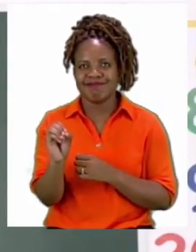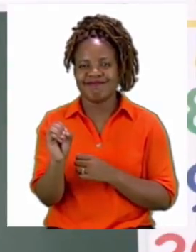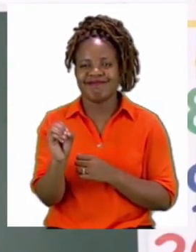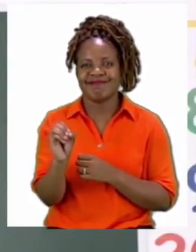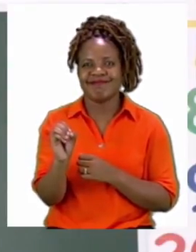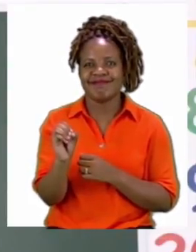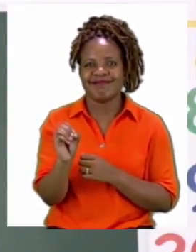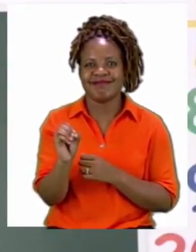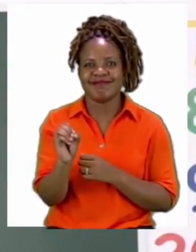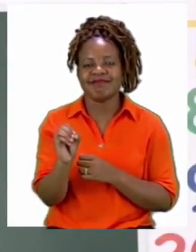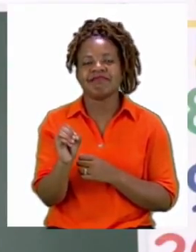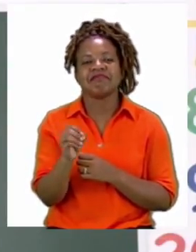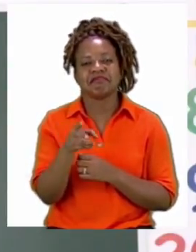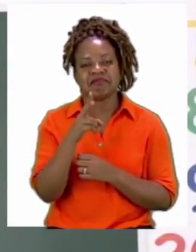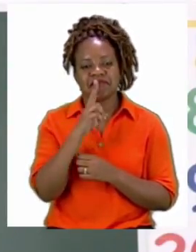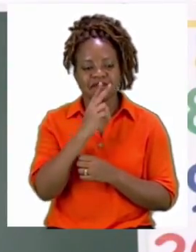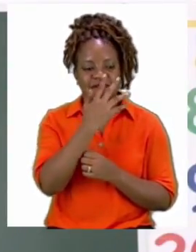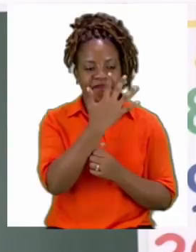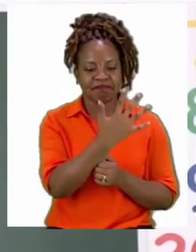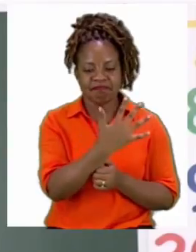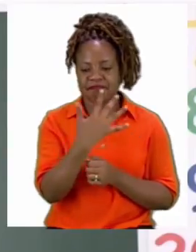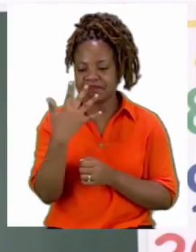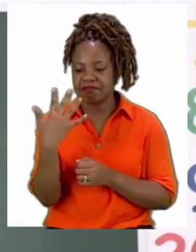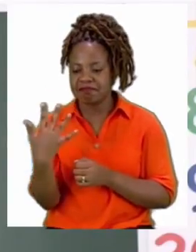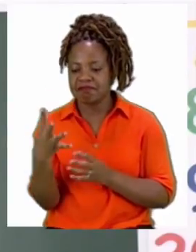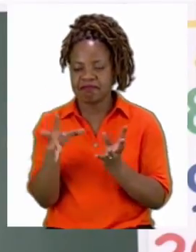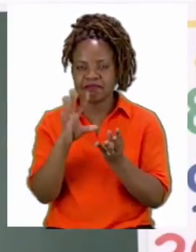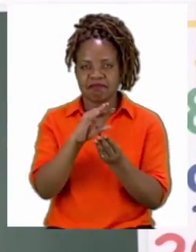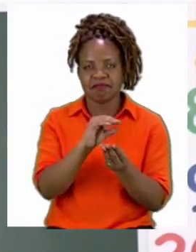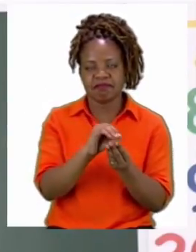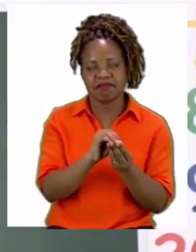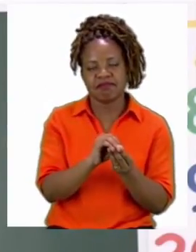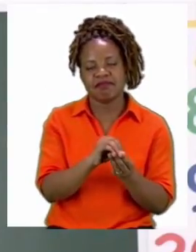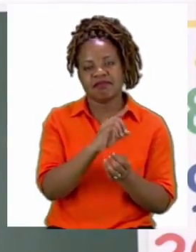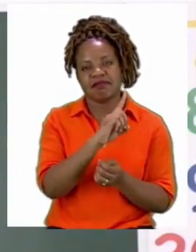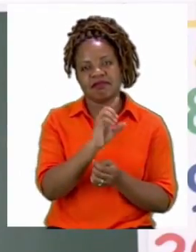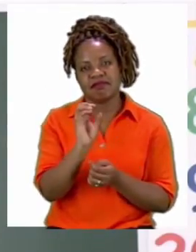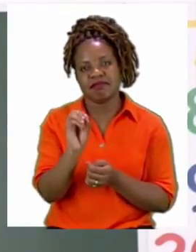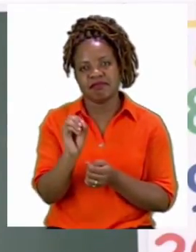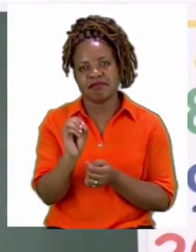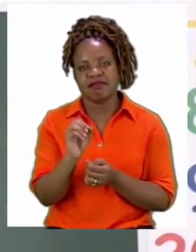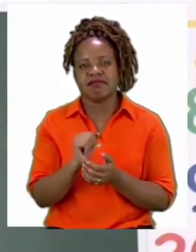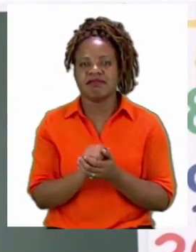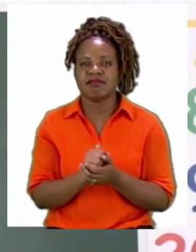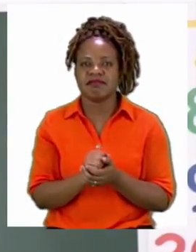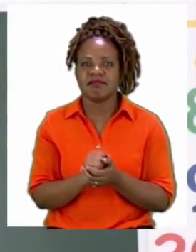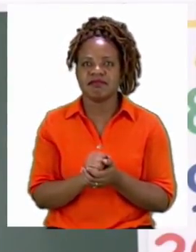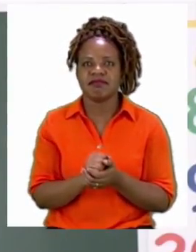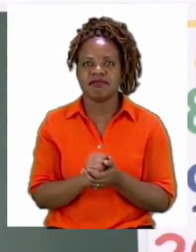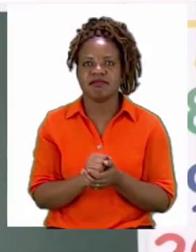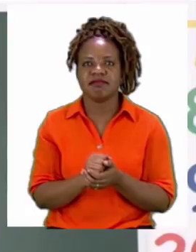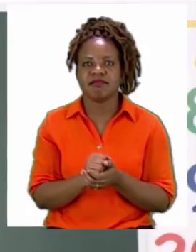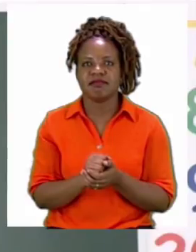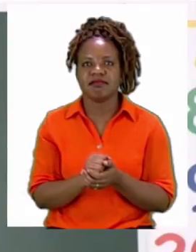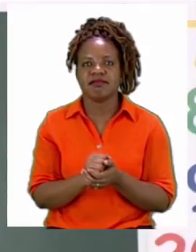10. So our answer, boys and girls, is 10. Now we know